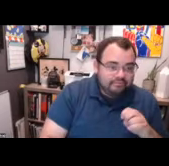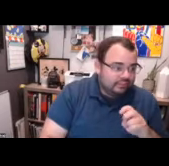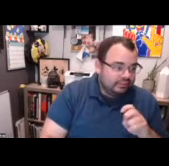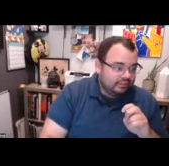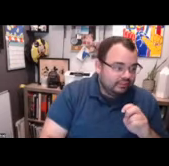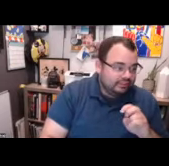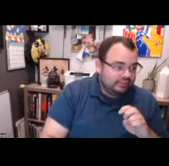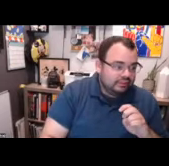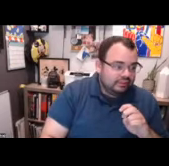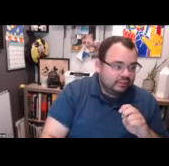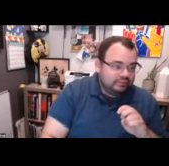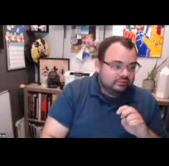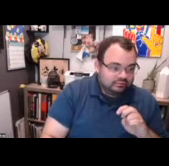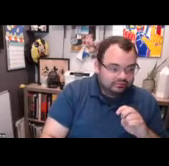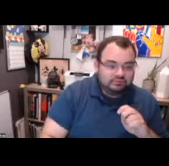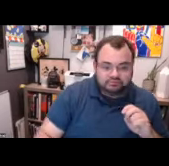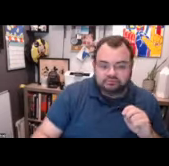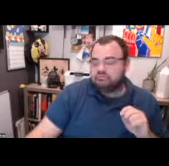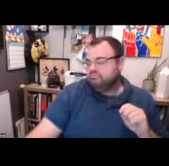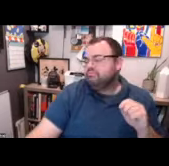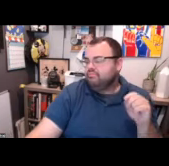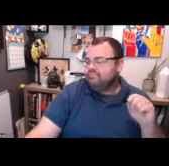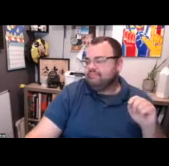It's pretty cool, right?